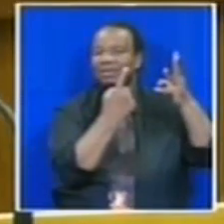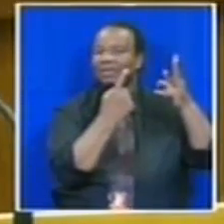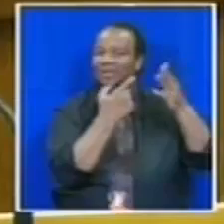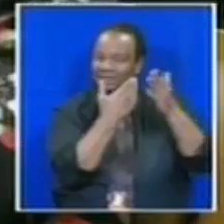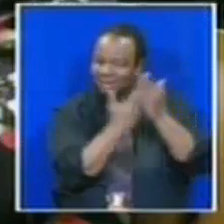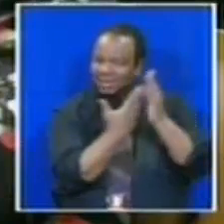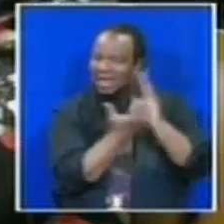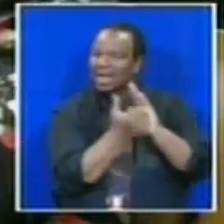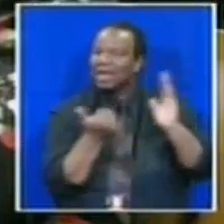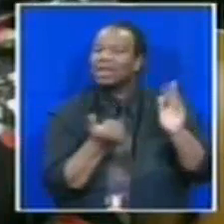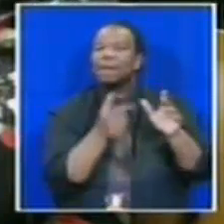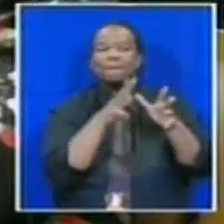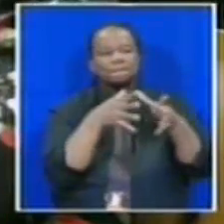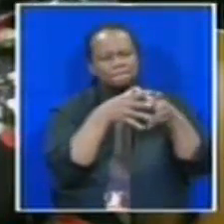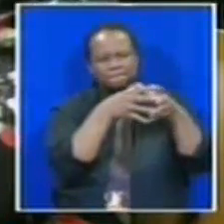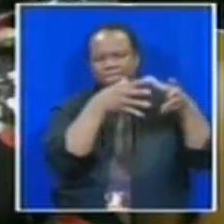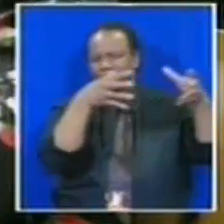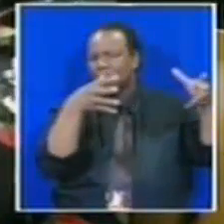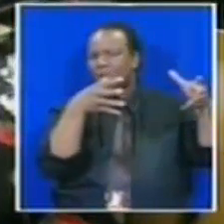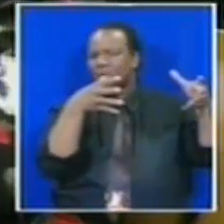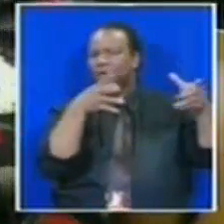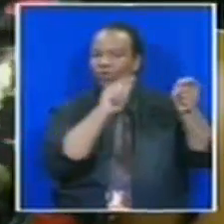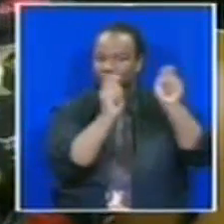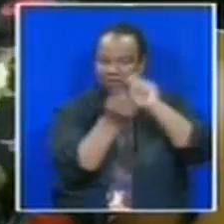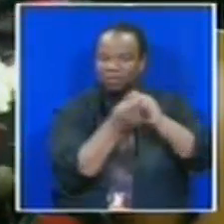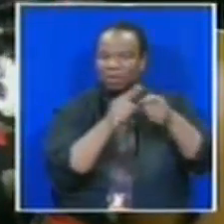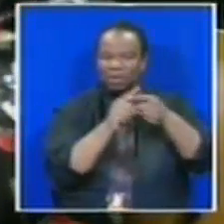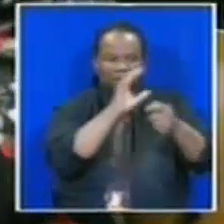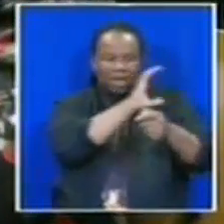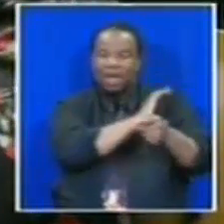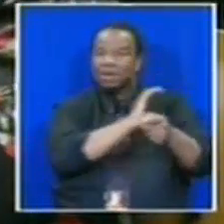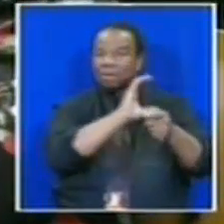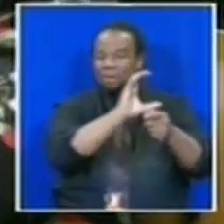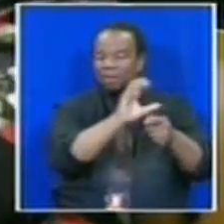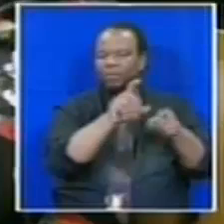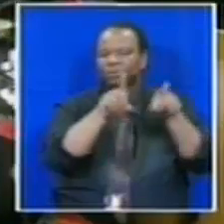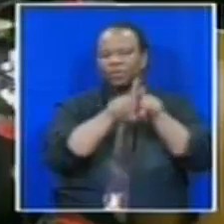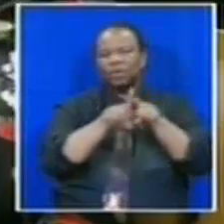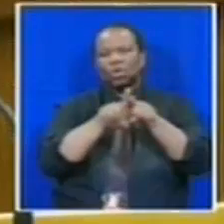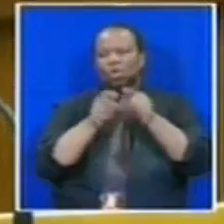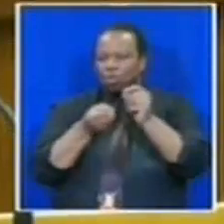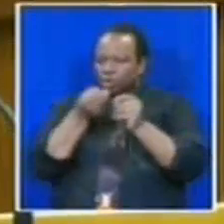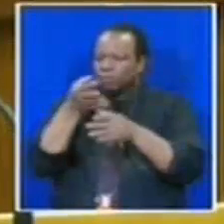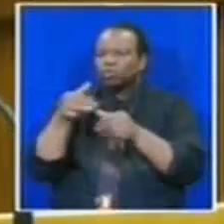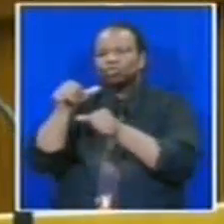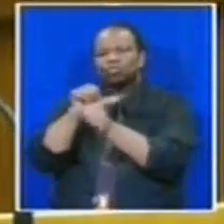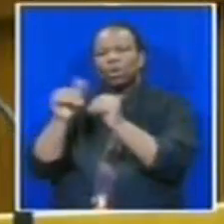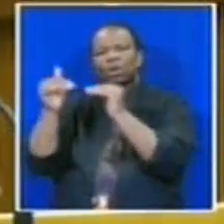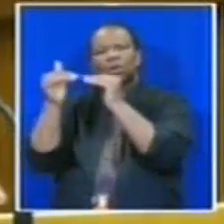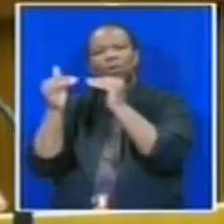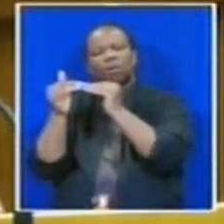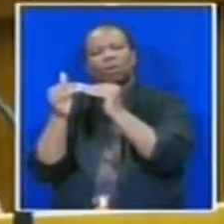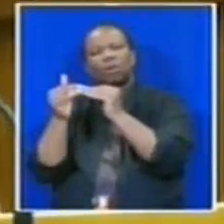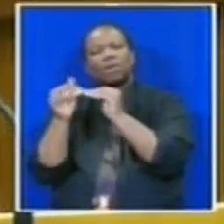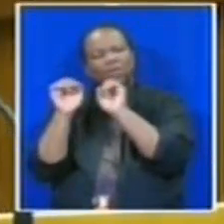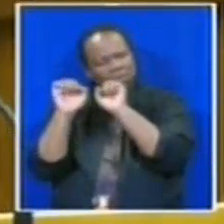for broad-based transformation and empowerment and contributing to social equality. But the lessons of history are also